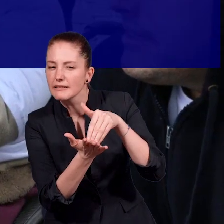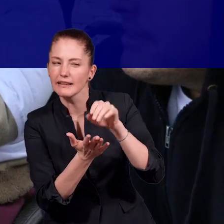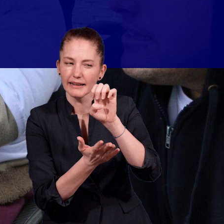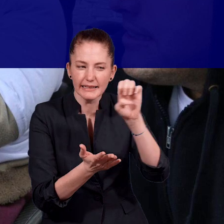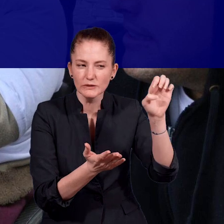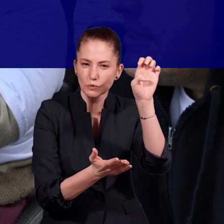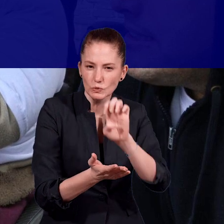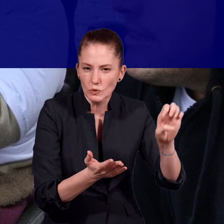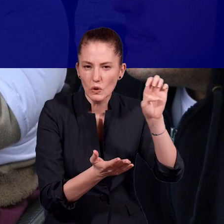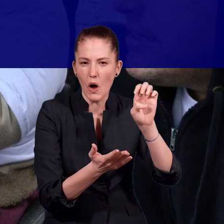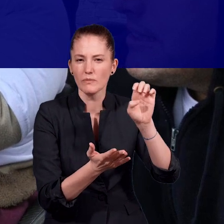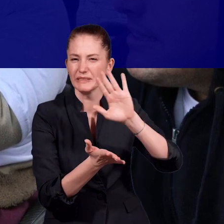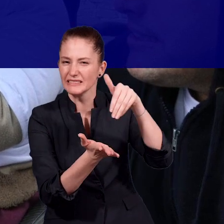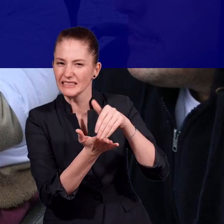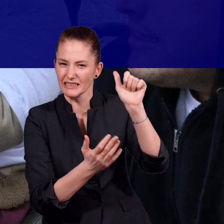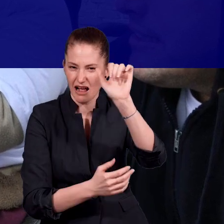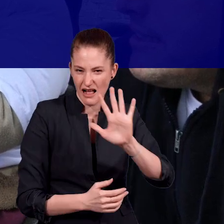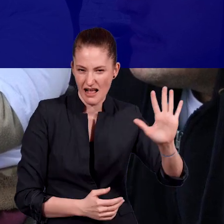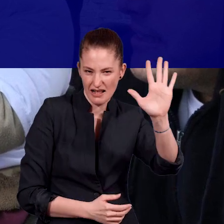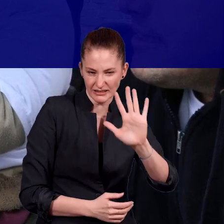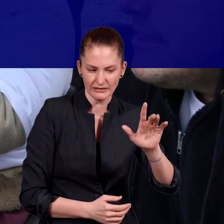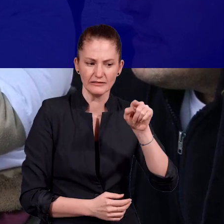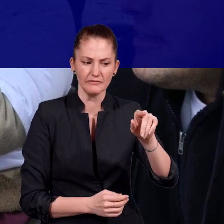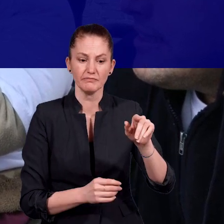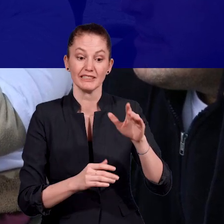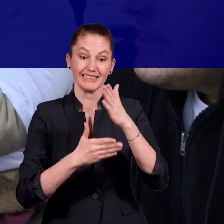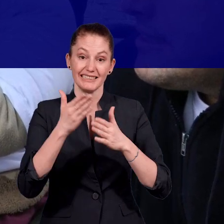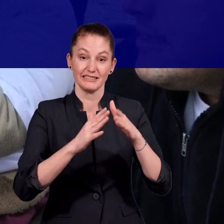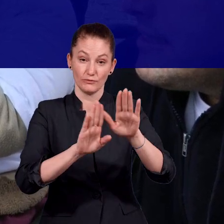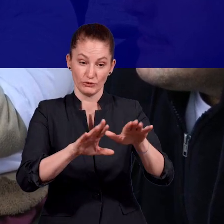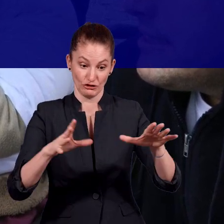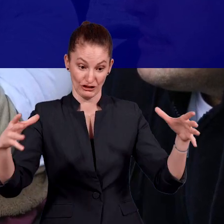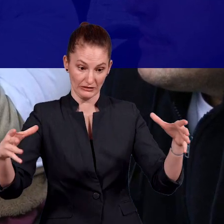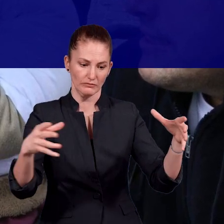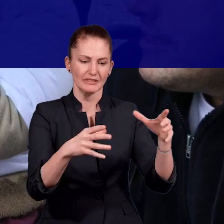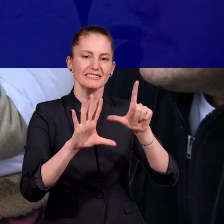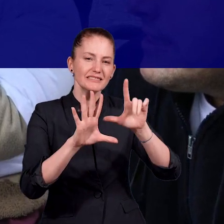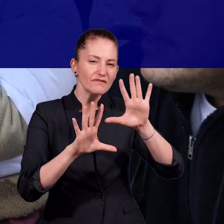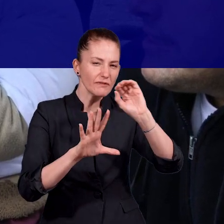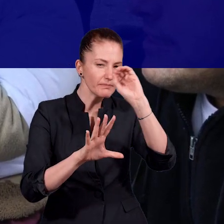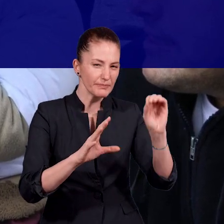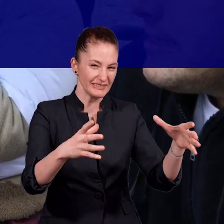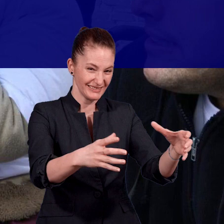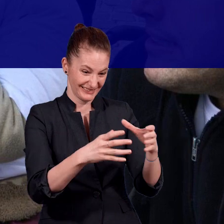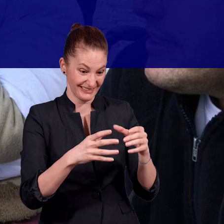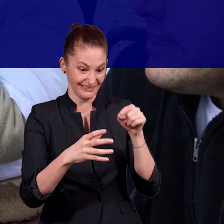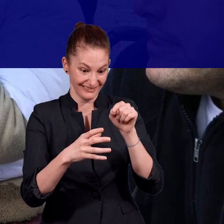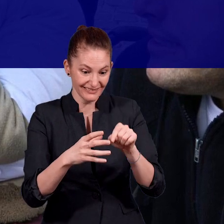least 75% of children with disabilities in Central and Eastern Europe